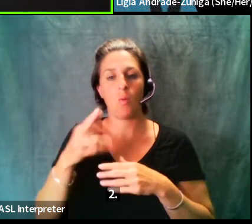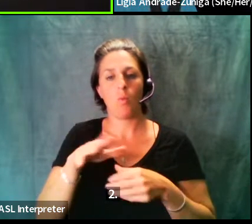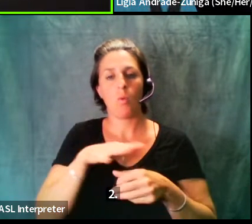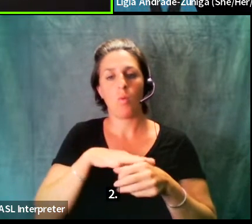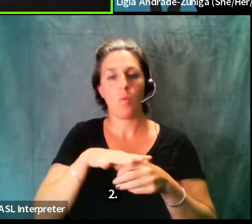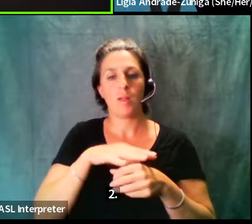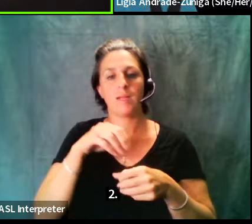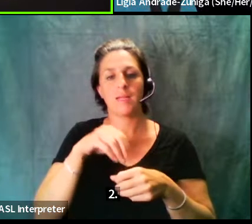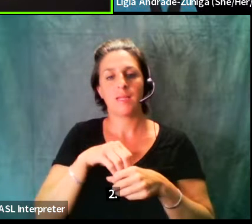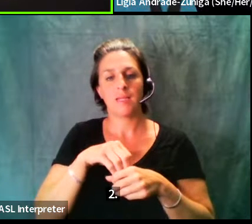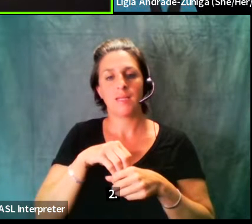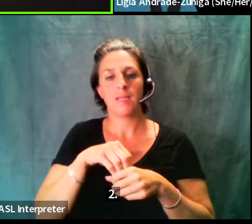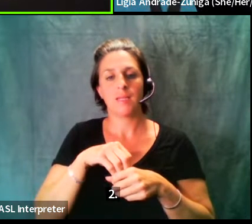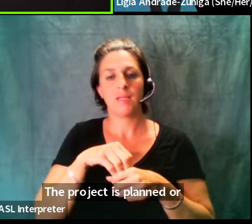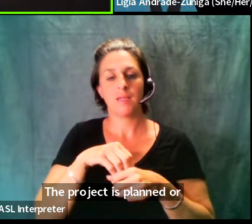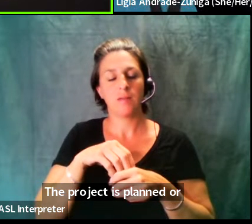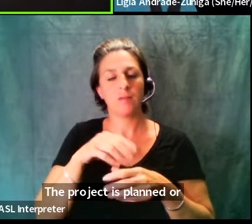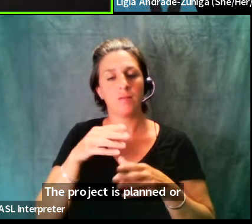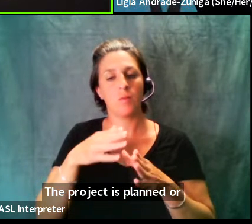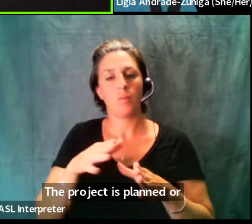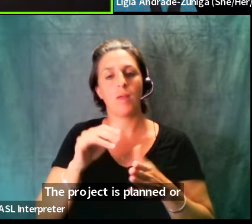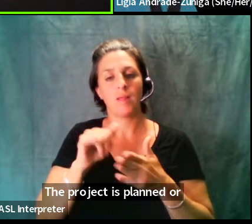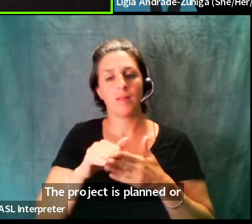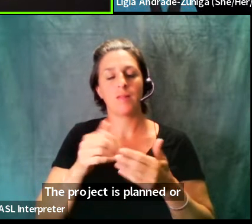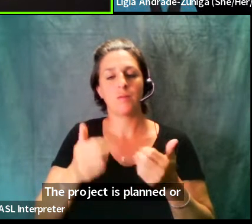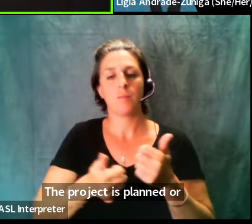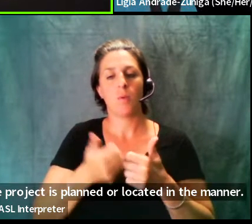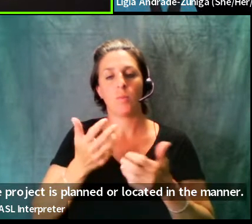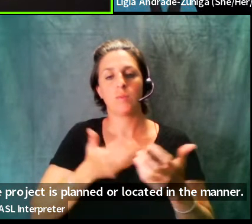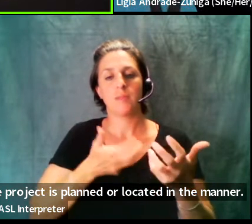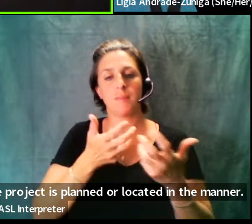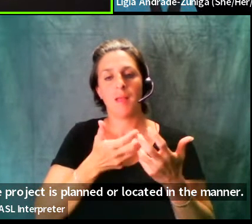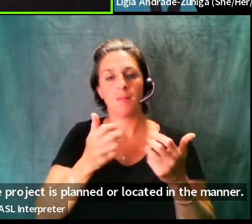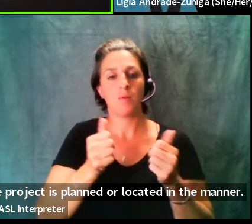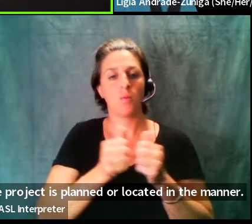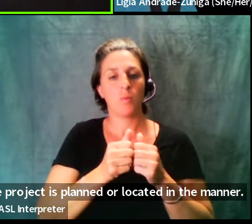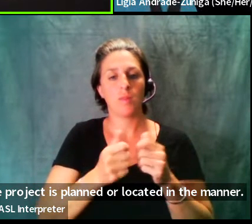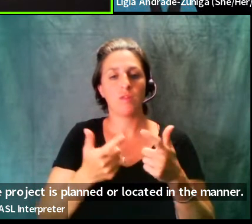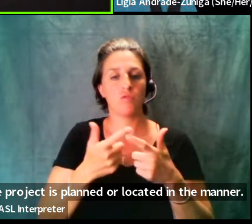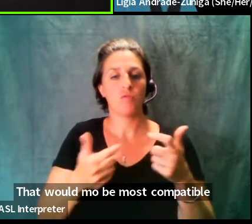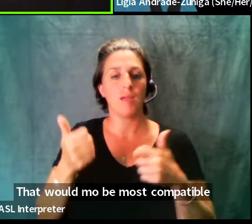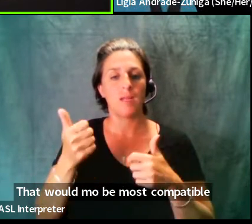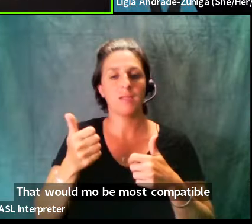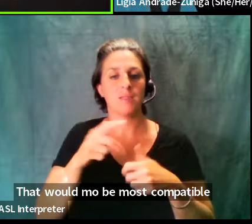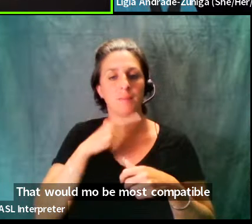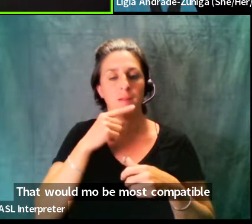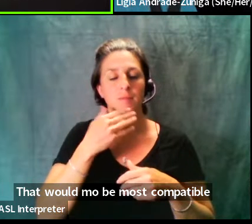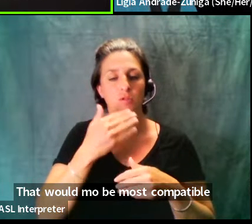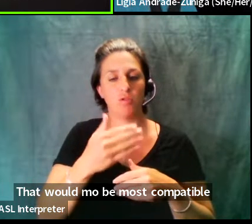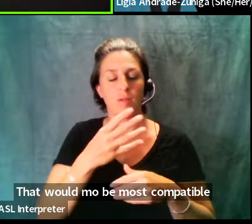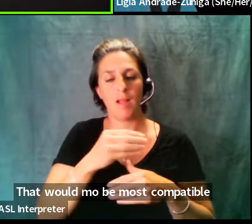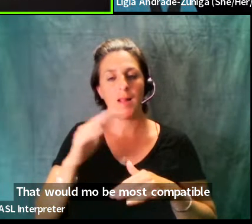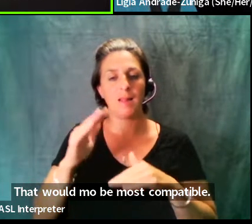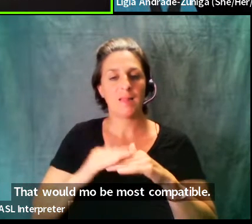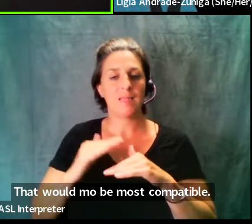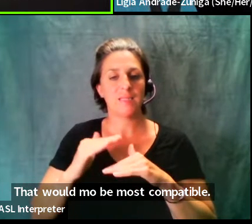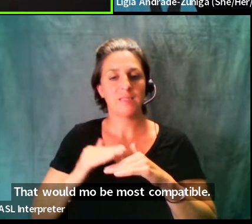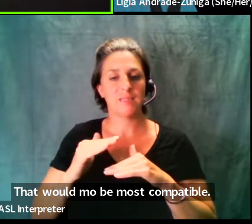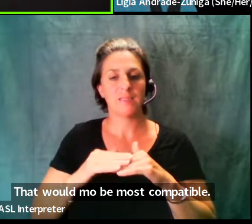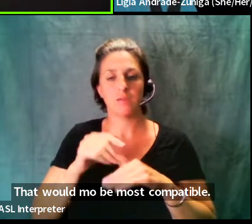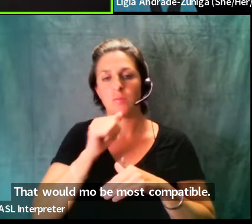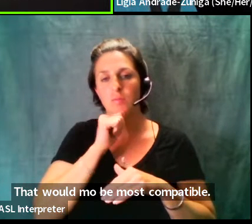in the manner that would be most compatible with the greatest public good and the least private